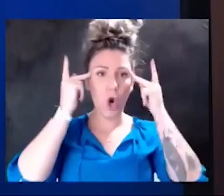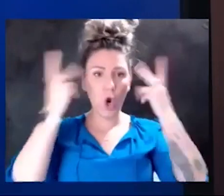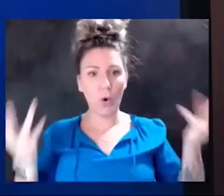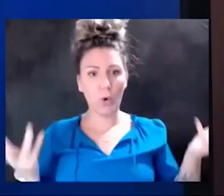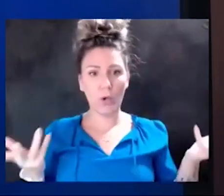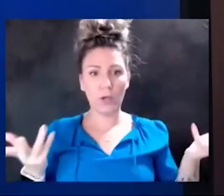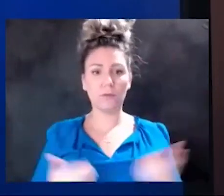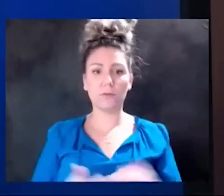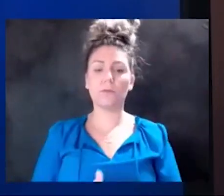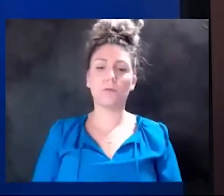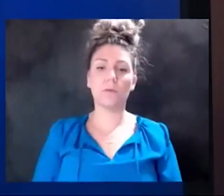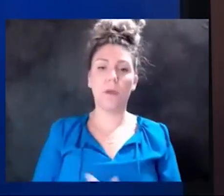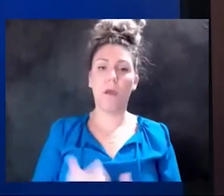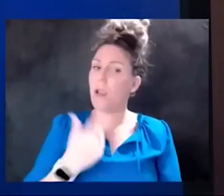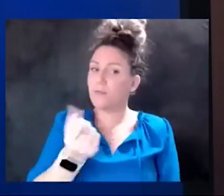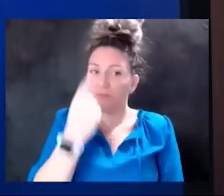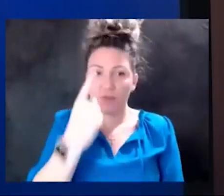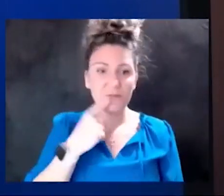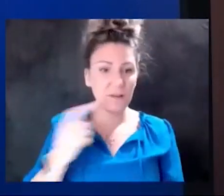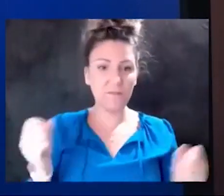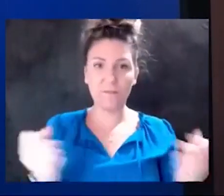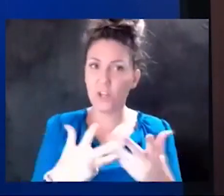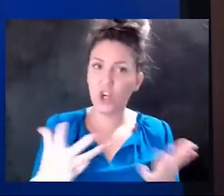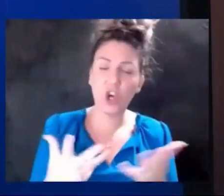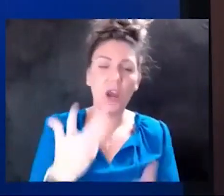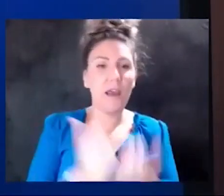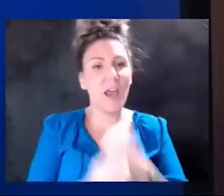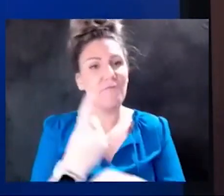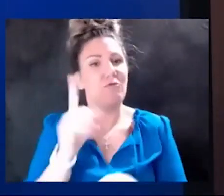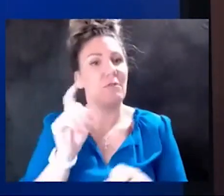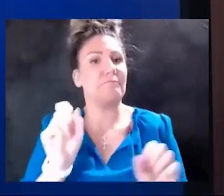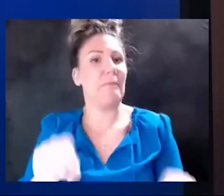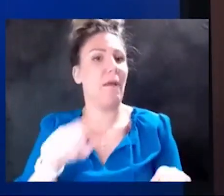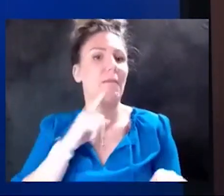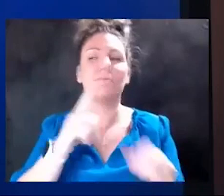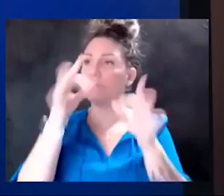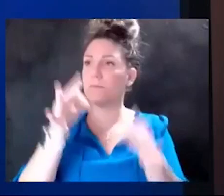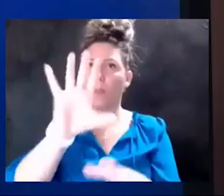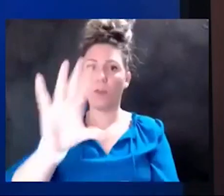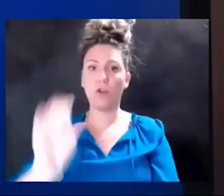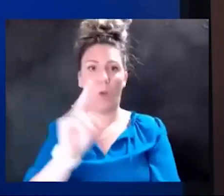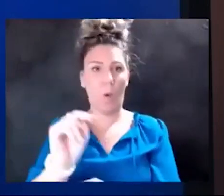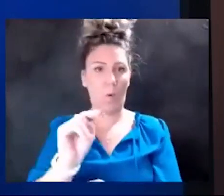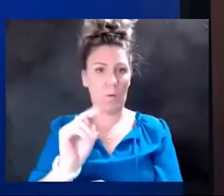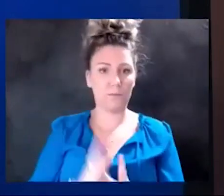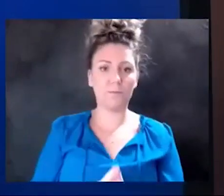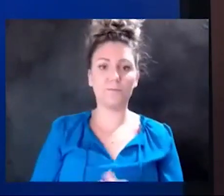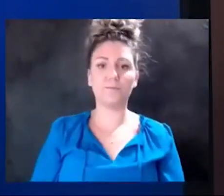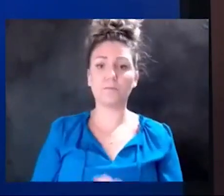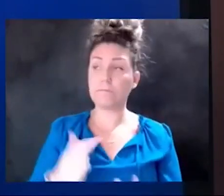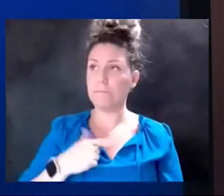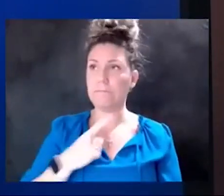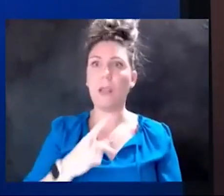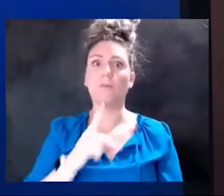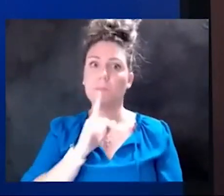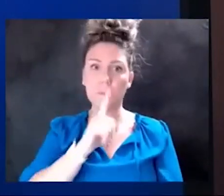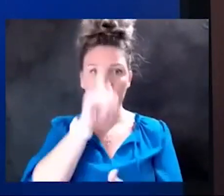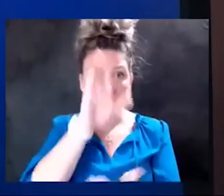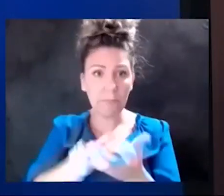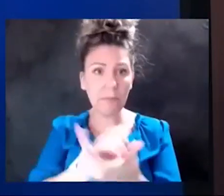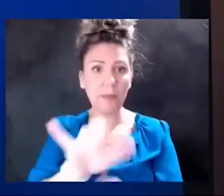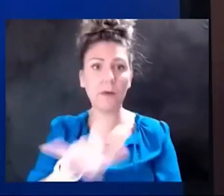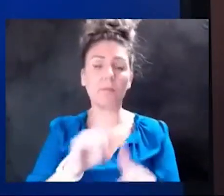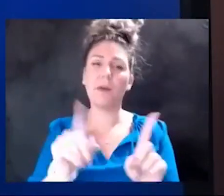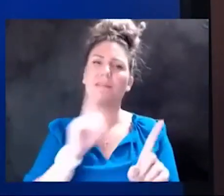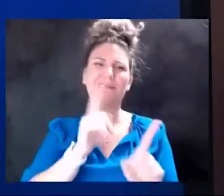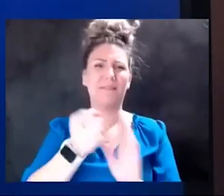understand fear, and everybody has the right to make that choice on their own. I have a fundamental belief in that. But at some point, you have